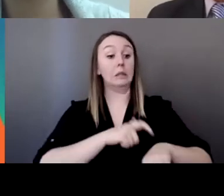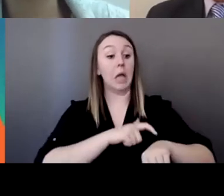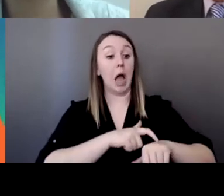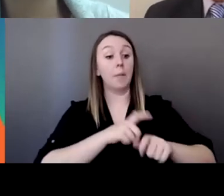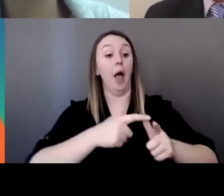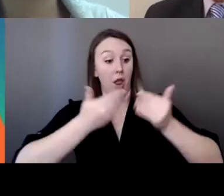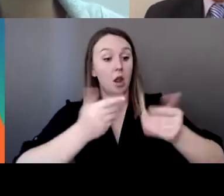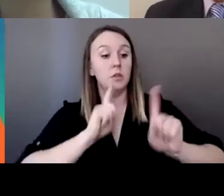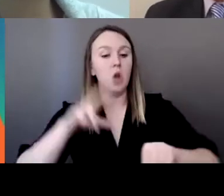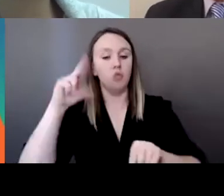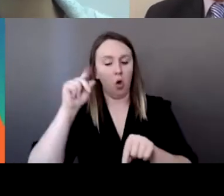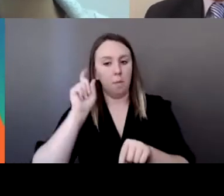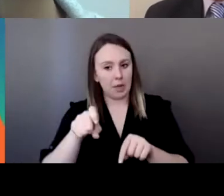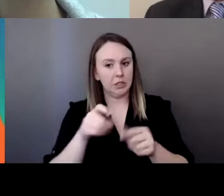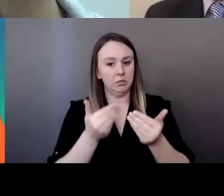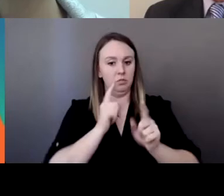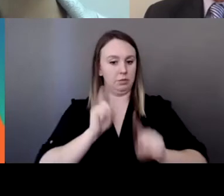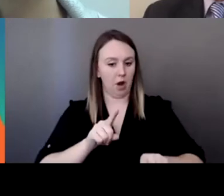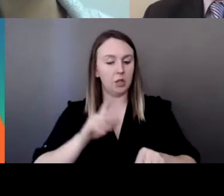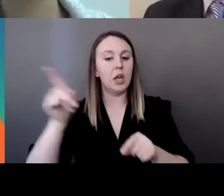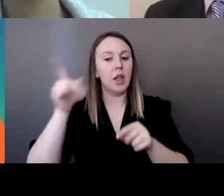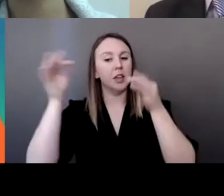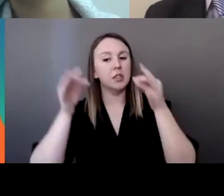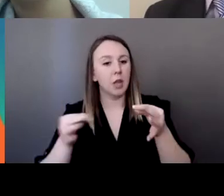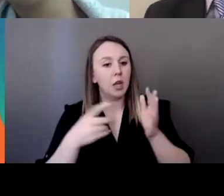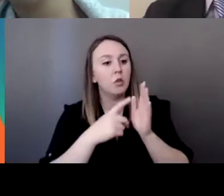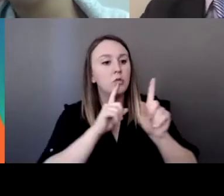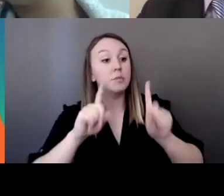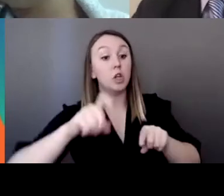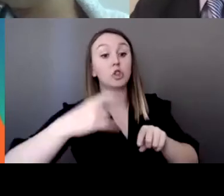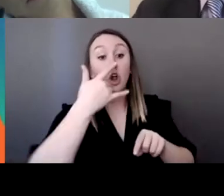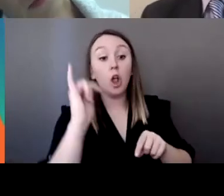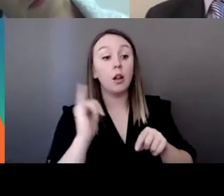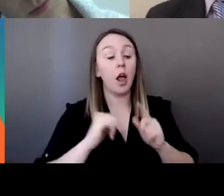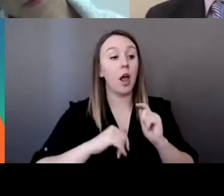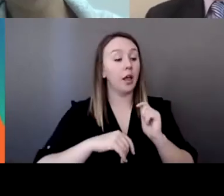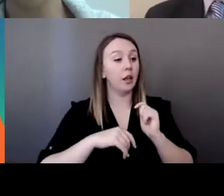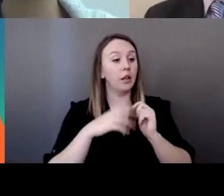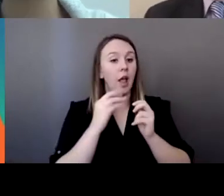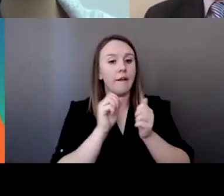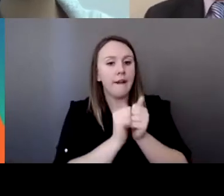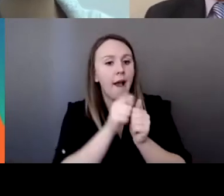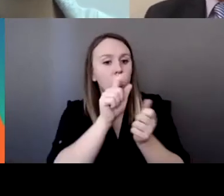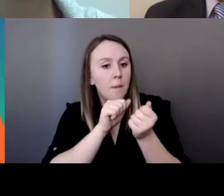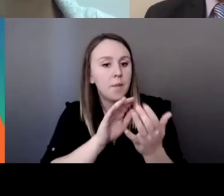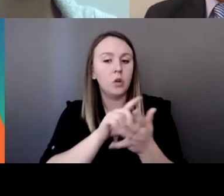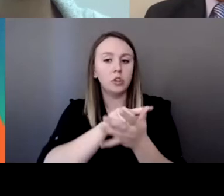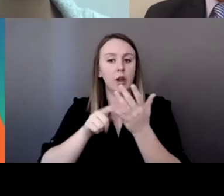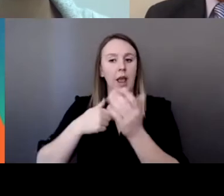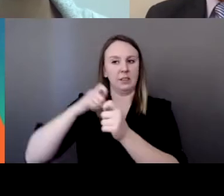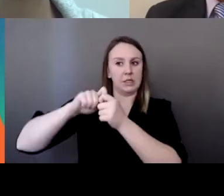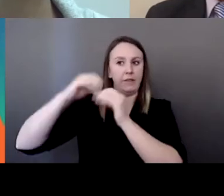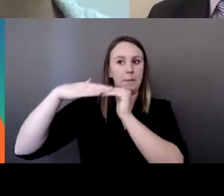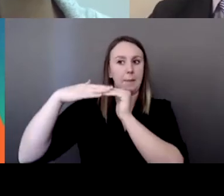to look like, or what response should look like in terms of minimum standards. There's also reporting